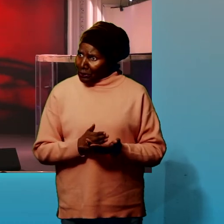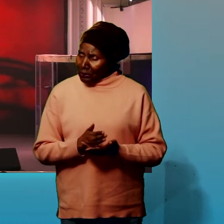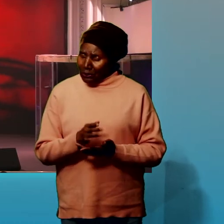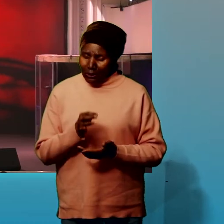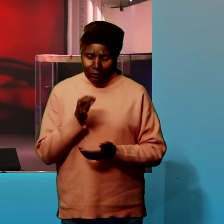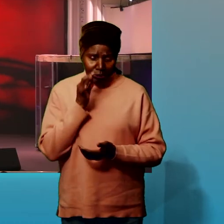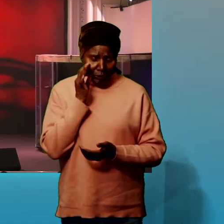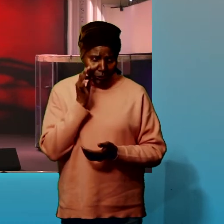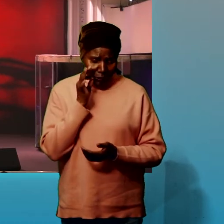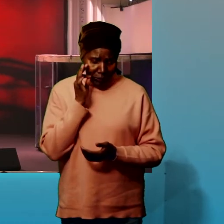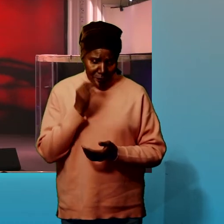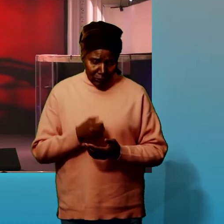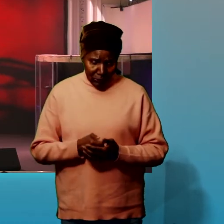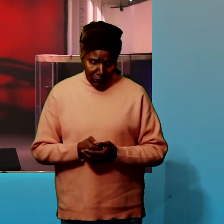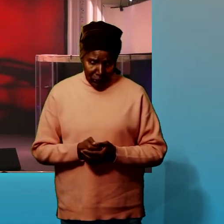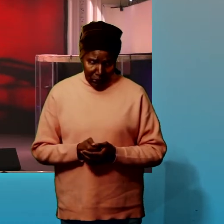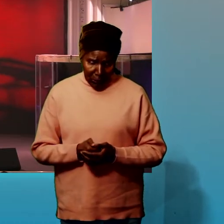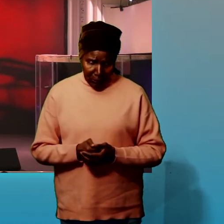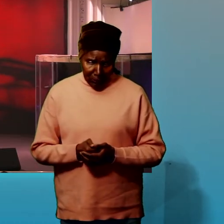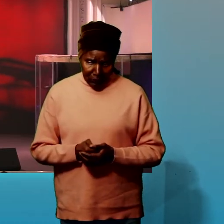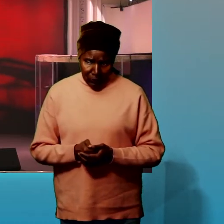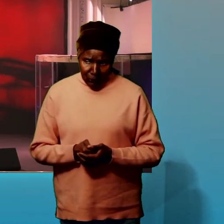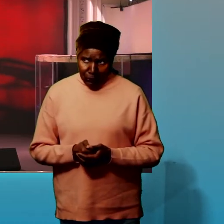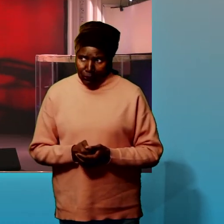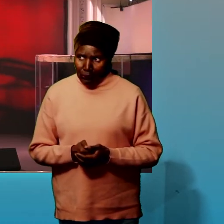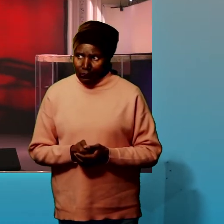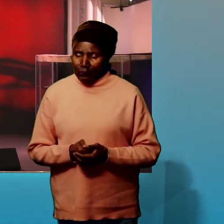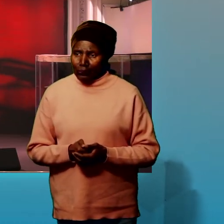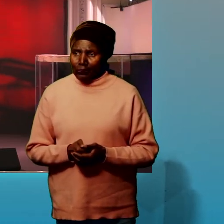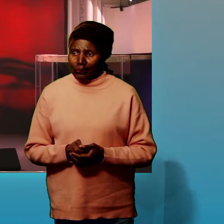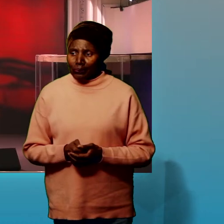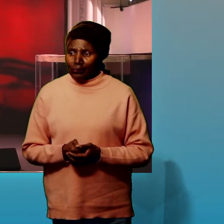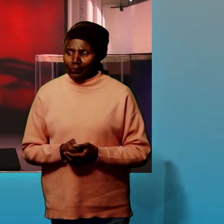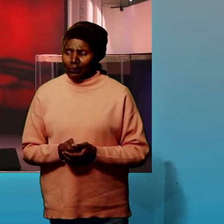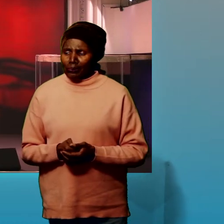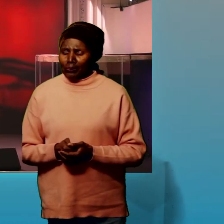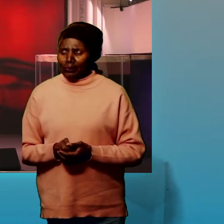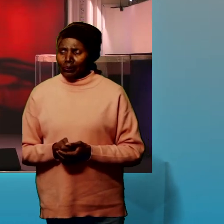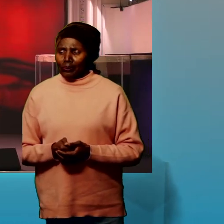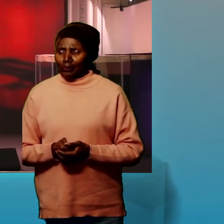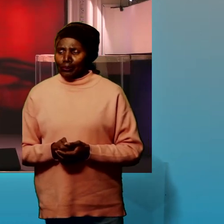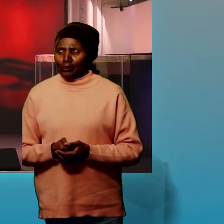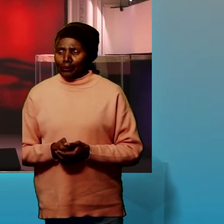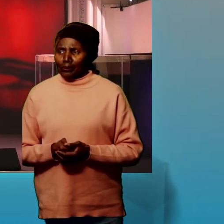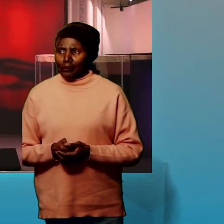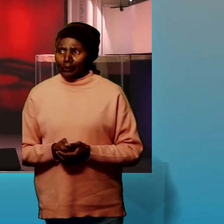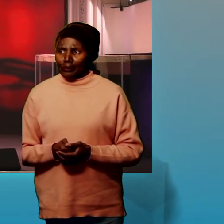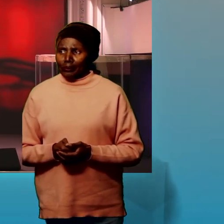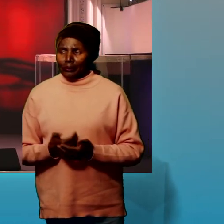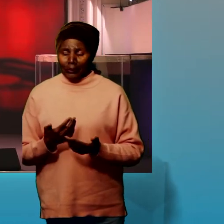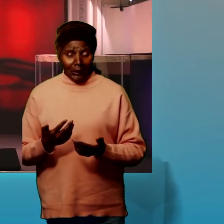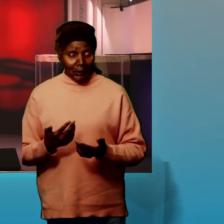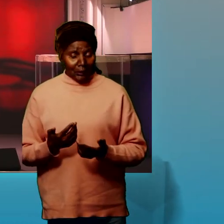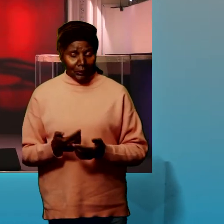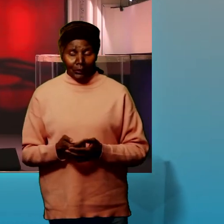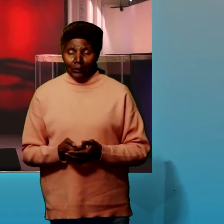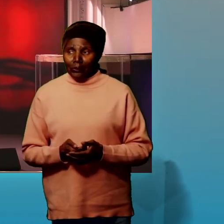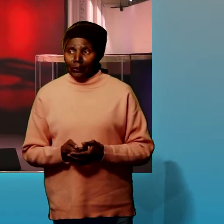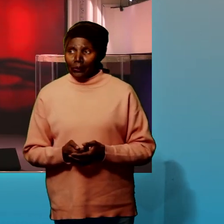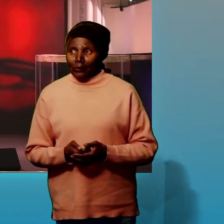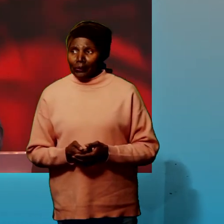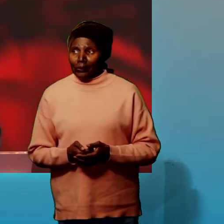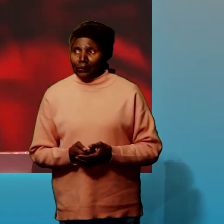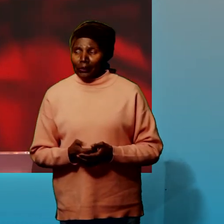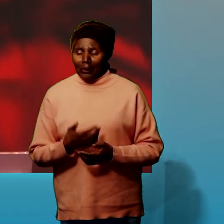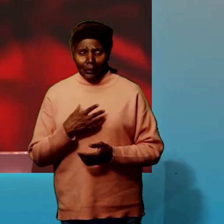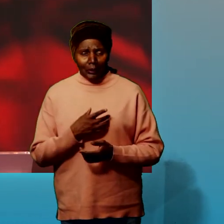stewards will facilitate you with the emblems this evening. And as we get ready to do that, I would love to